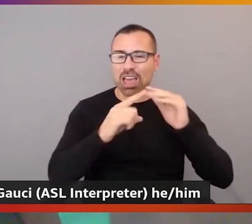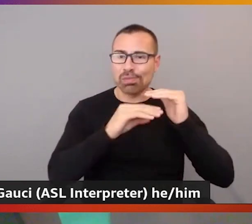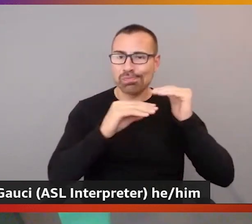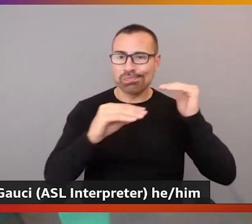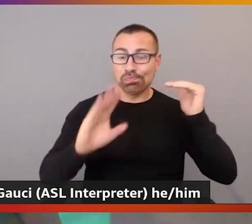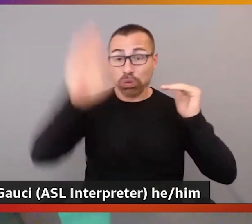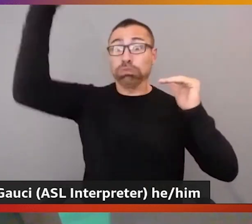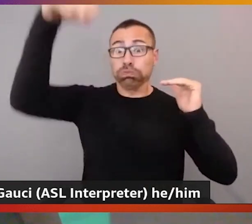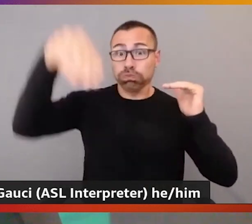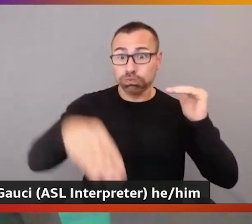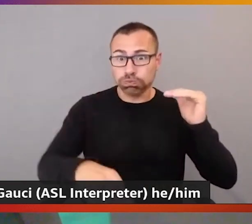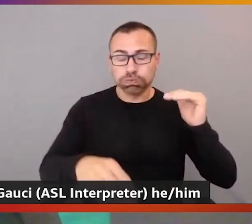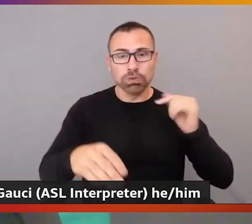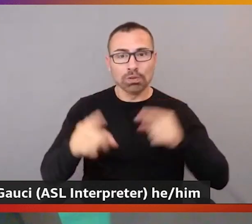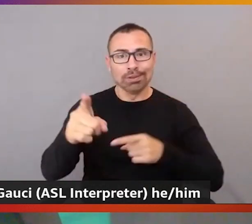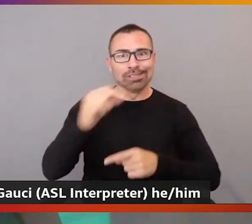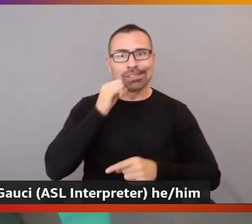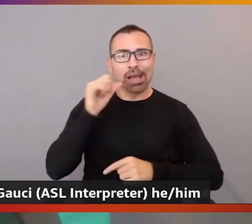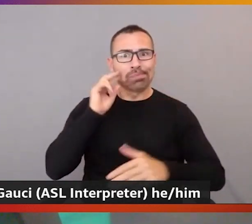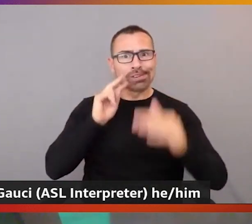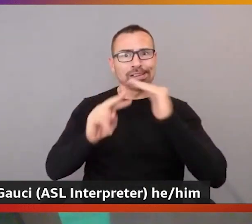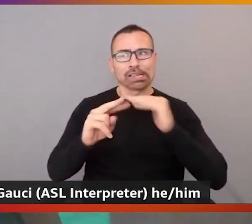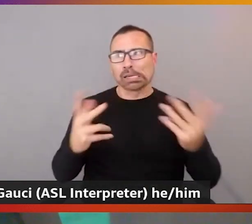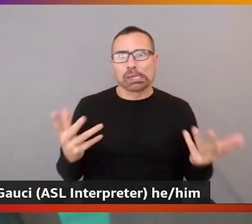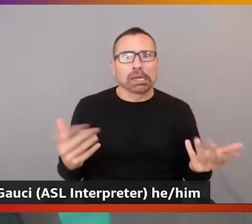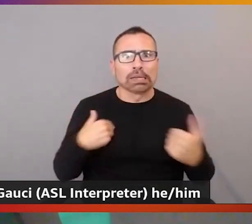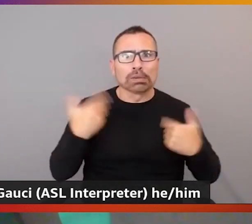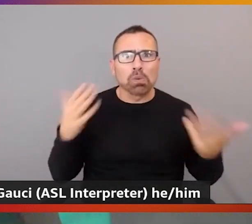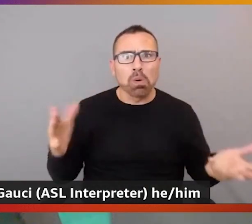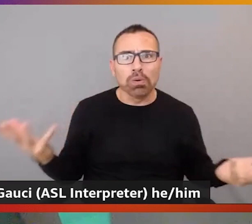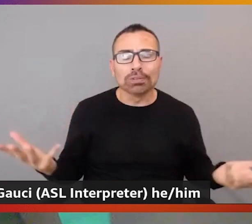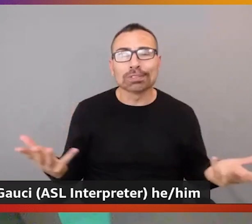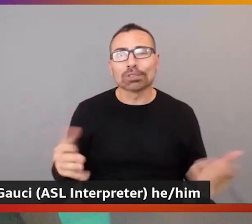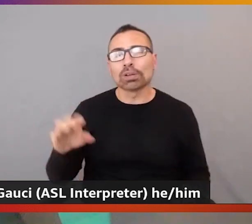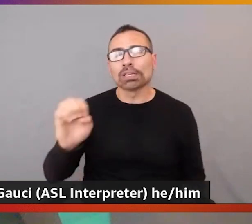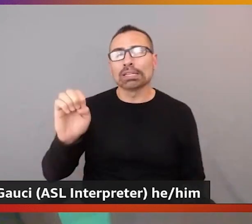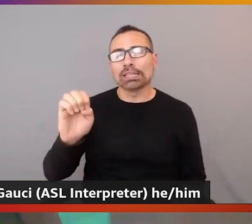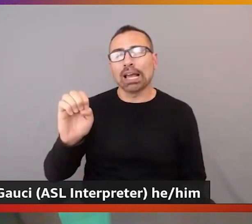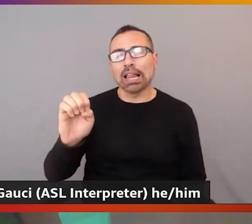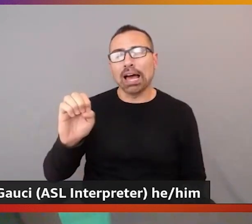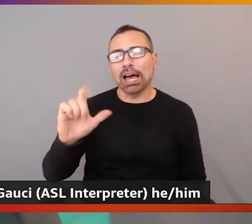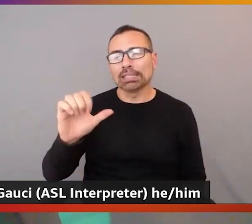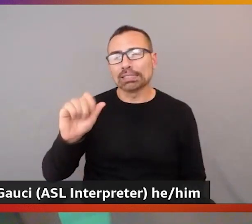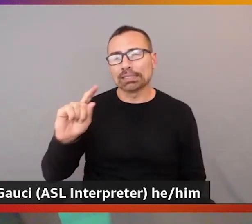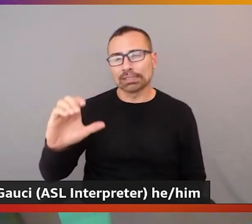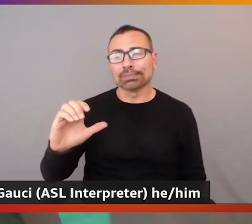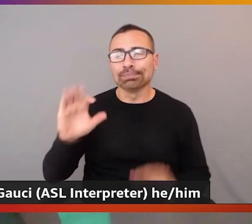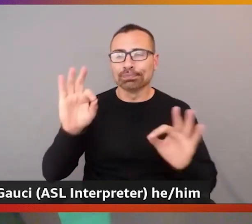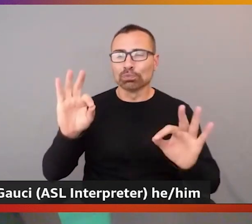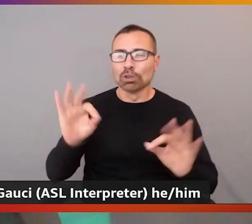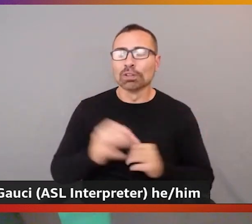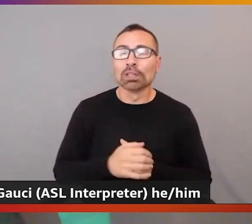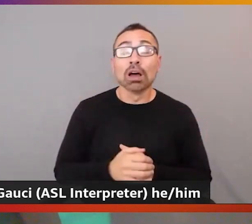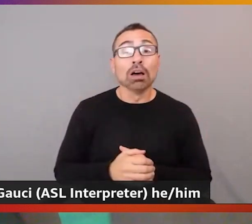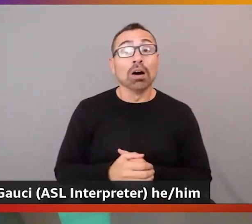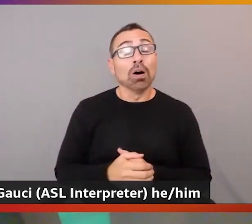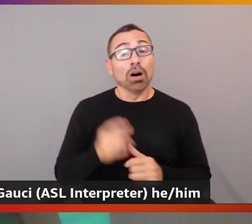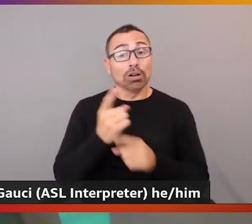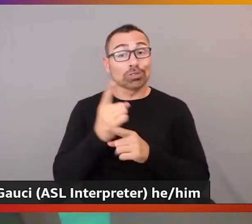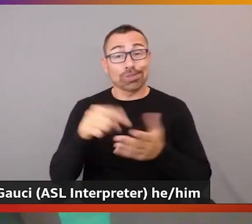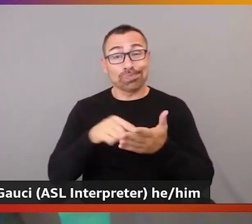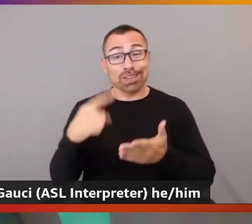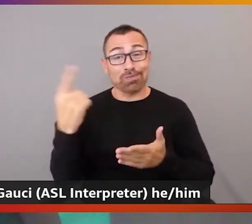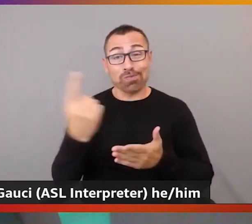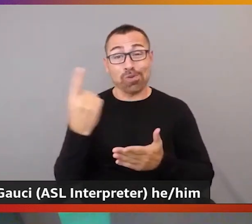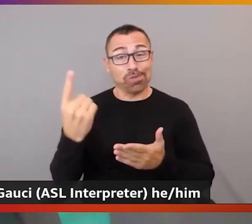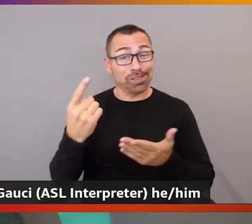don't know about, right? And that you can't predict. So elastic throughput is great for that. And also if you want to just pay for what you use, right? You don't